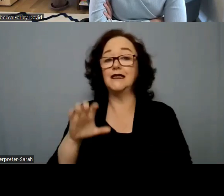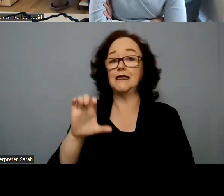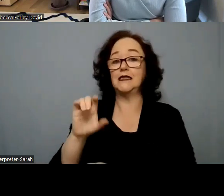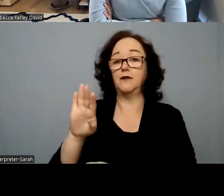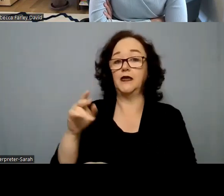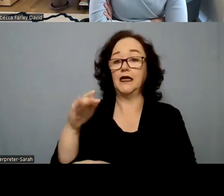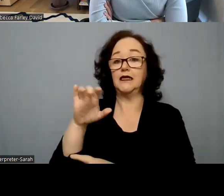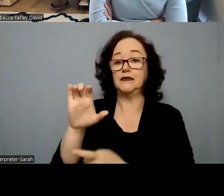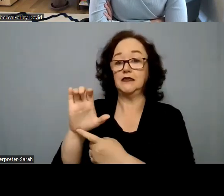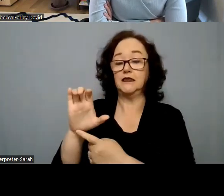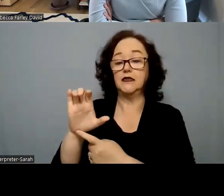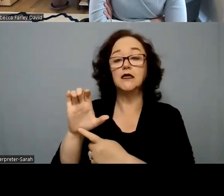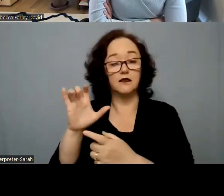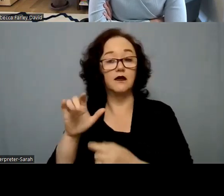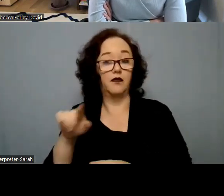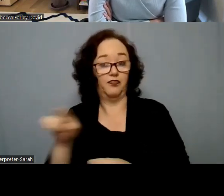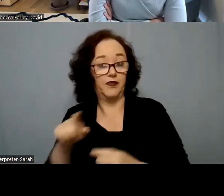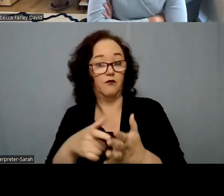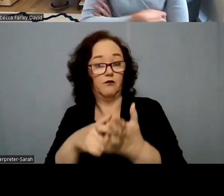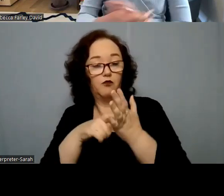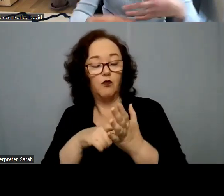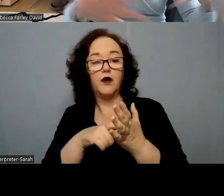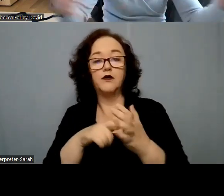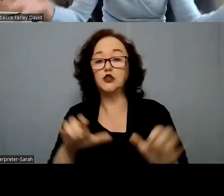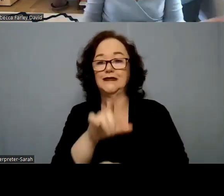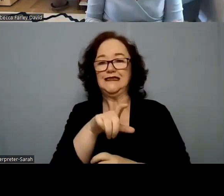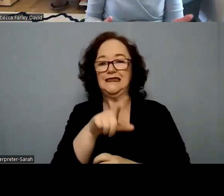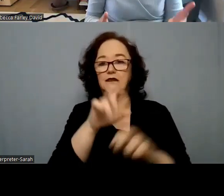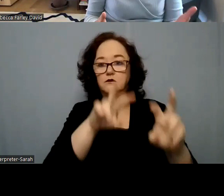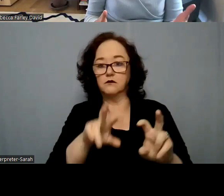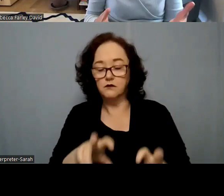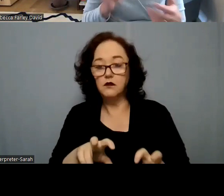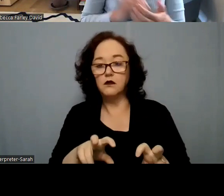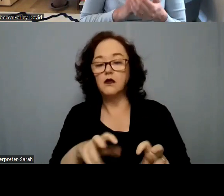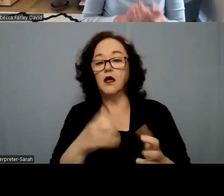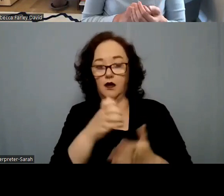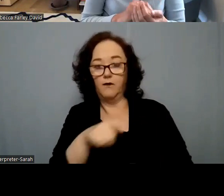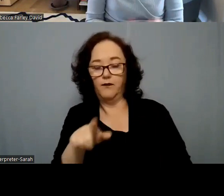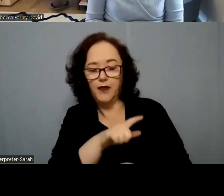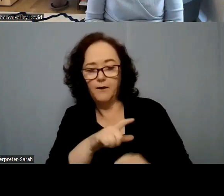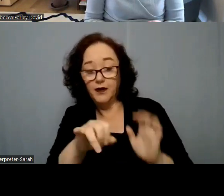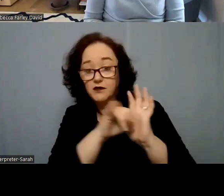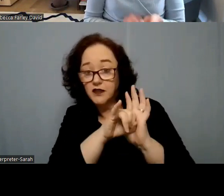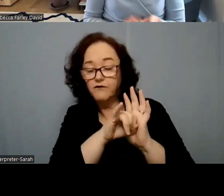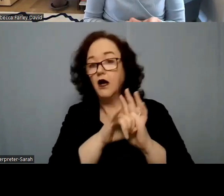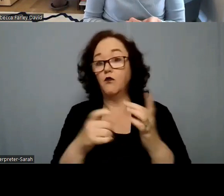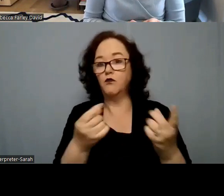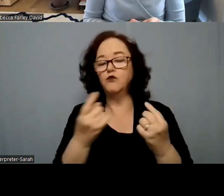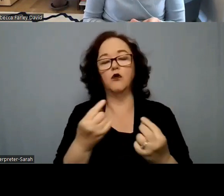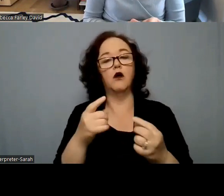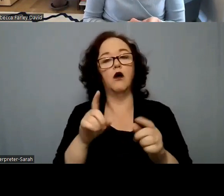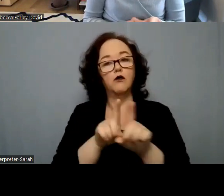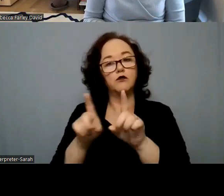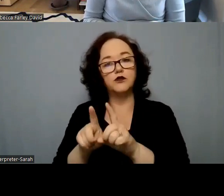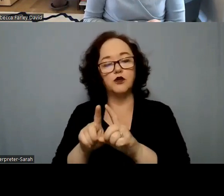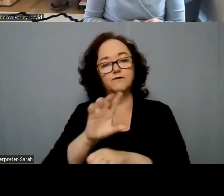to conduct a needs assessment, helping them to identify what that landscape is, and then establish partnerships with those